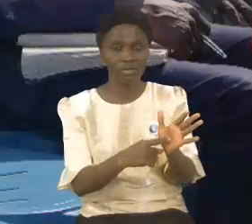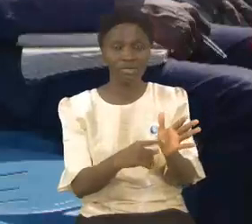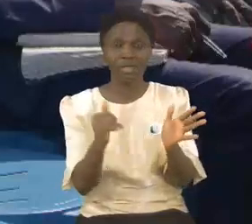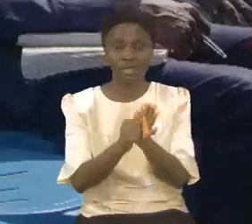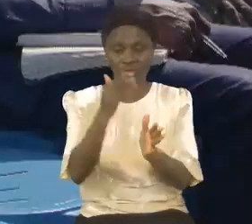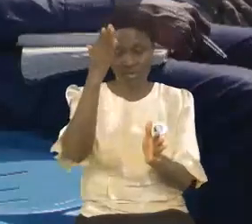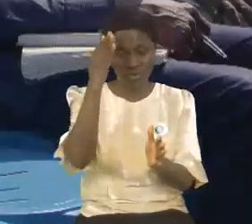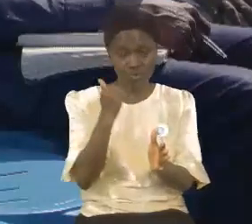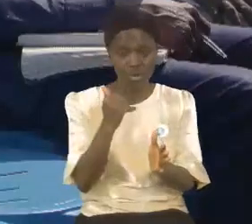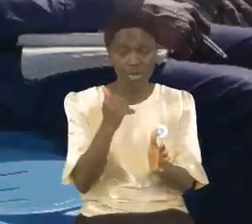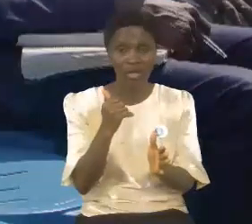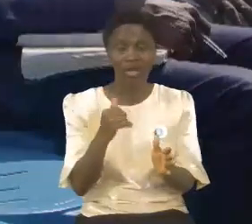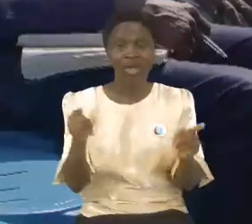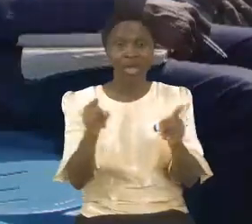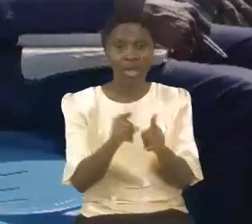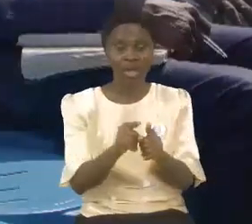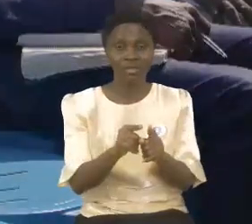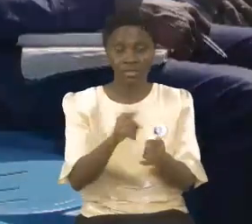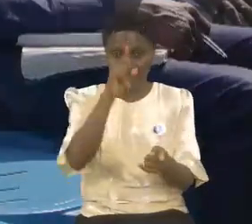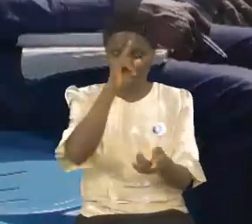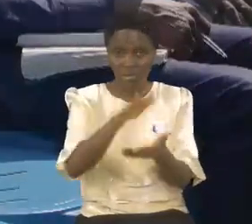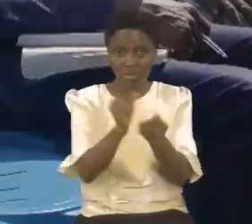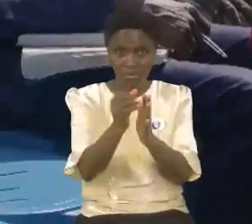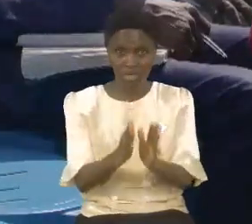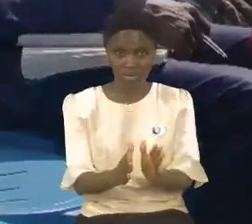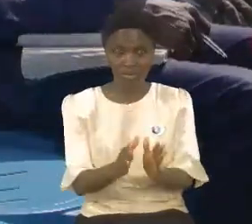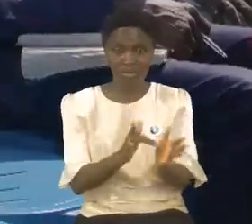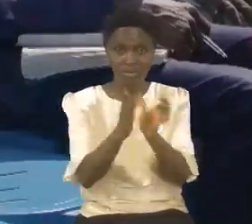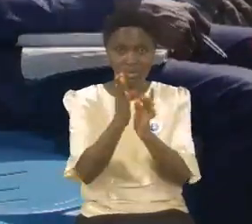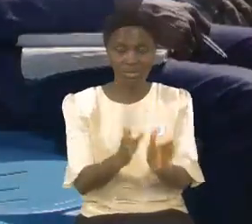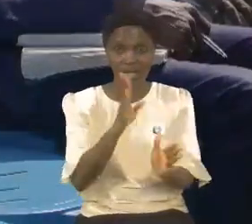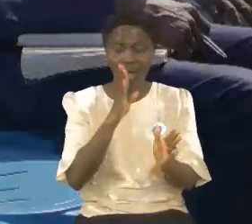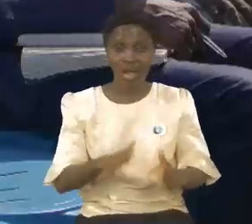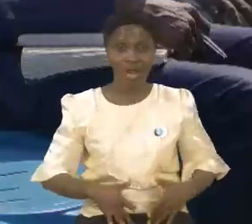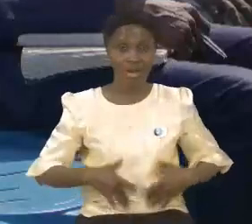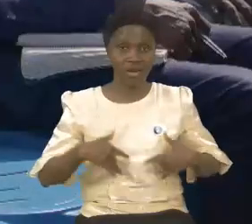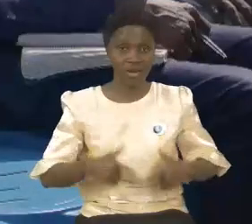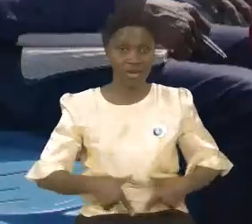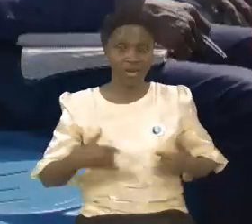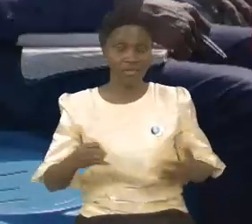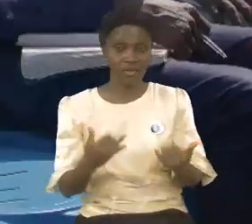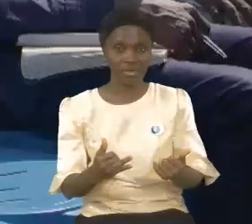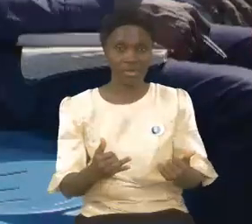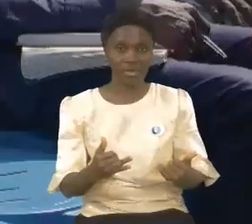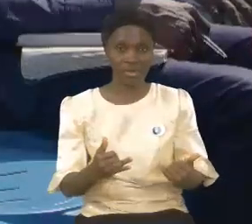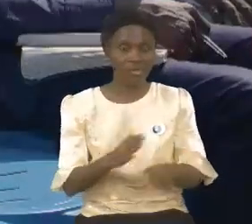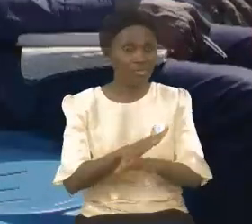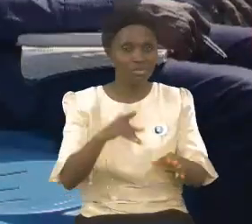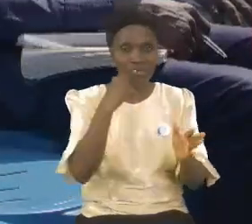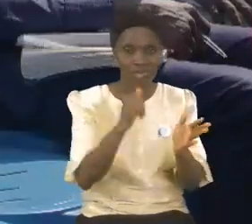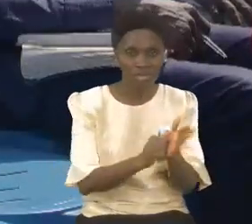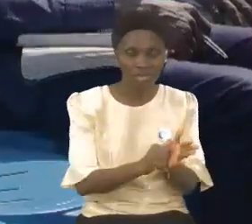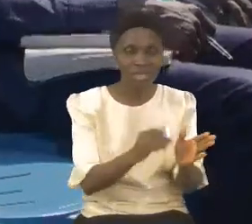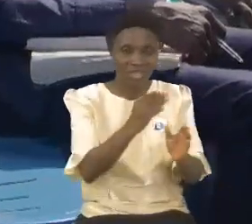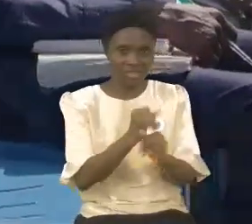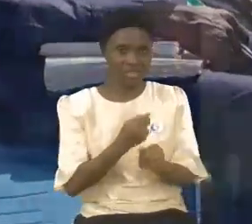why, as the believers are living now, we're not saying, take us back to the Acts of the Apostles, take us back. No, move us on